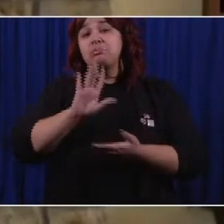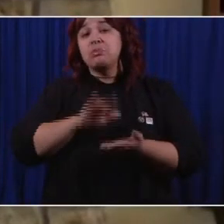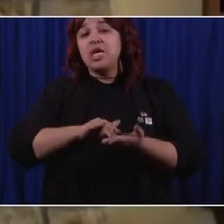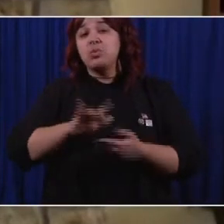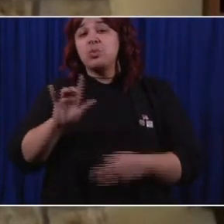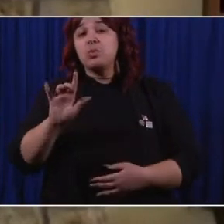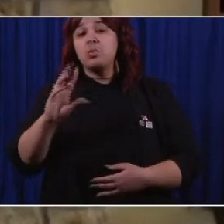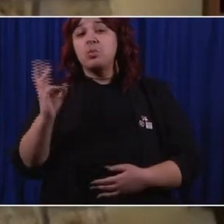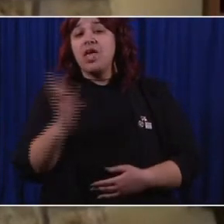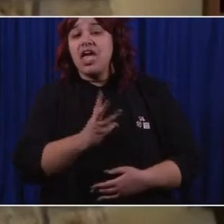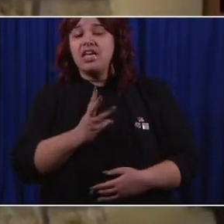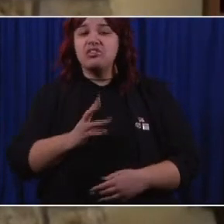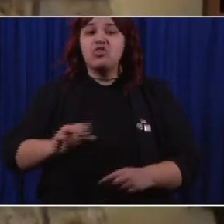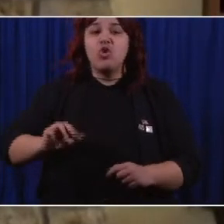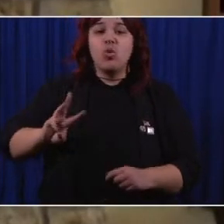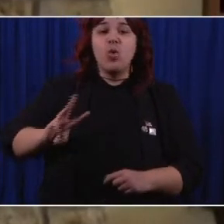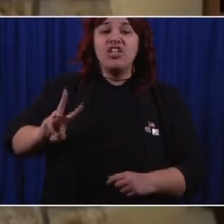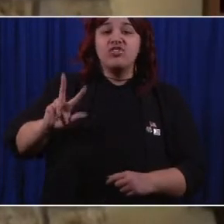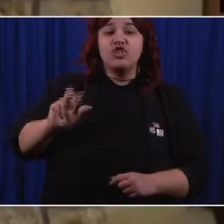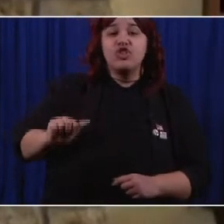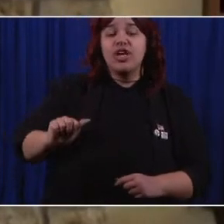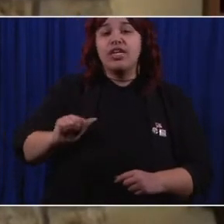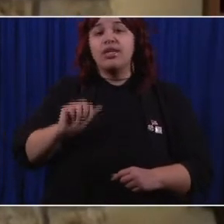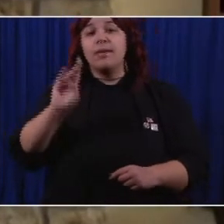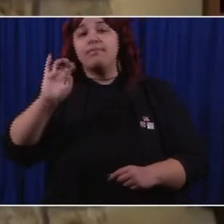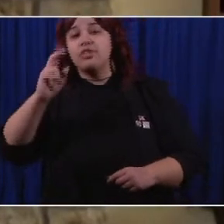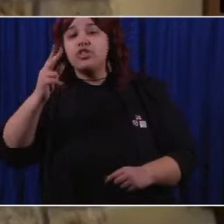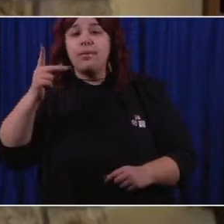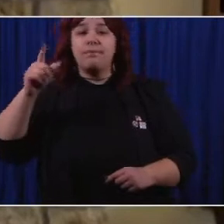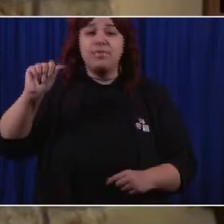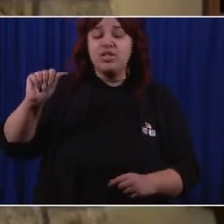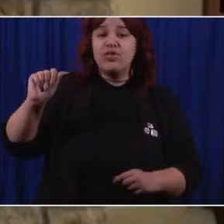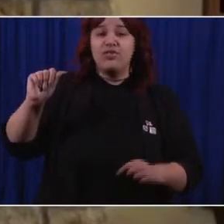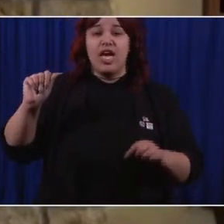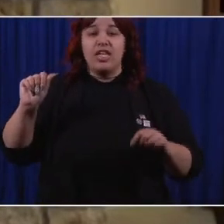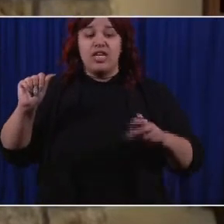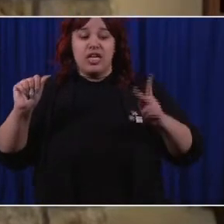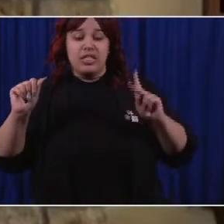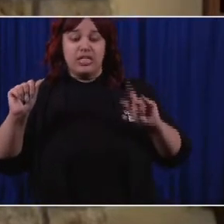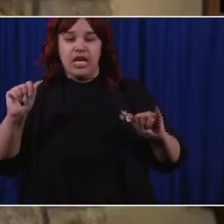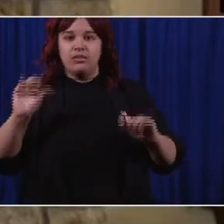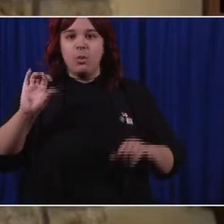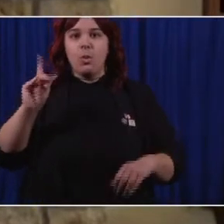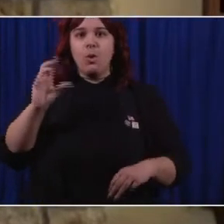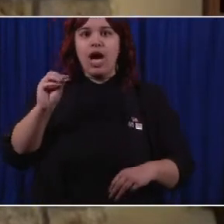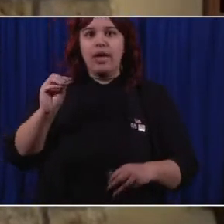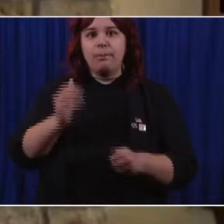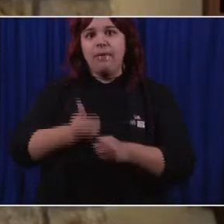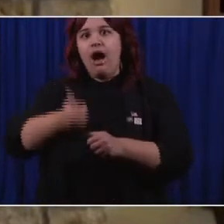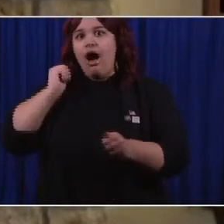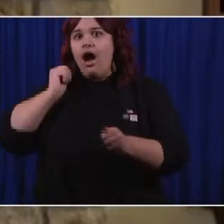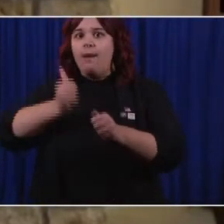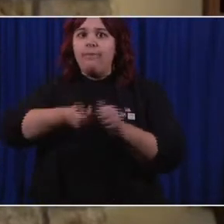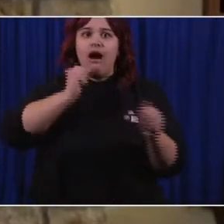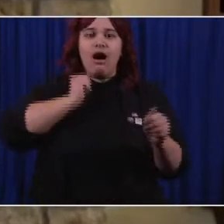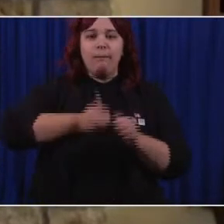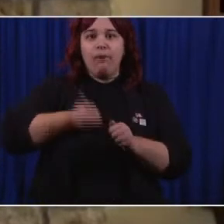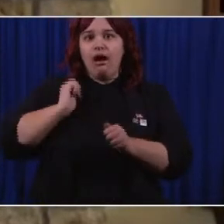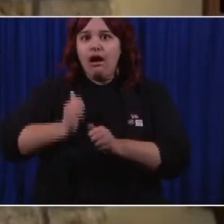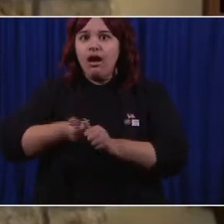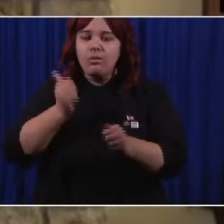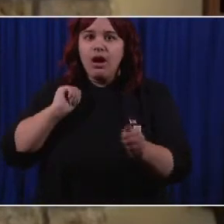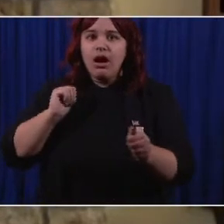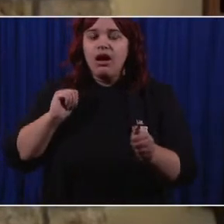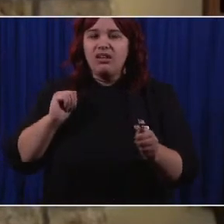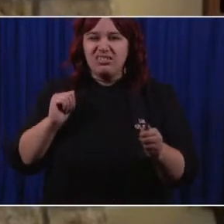also behind Michigan, Pennsylvania, Kentucky, and all the other states. Have you looked at why we're running behind the states